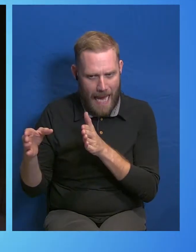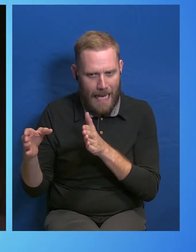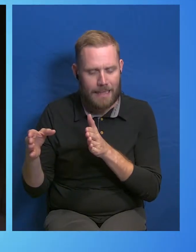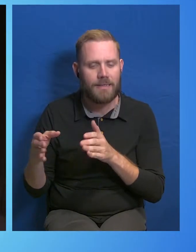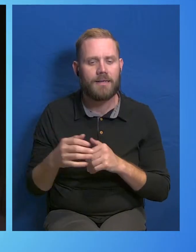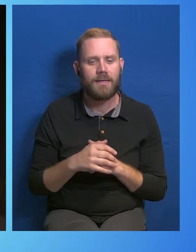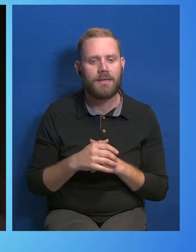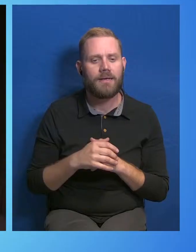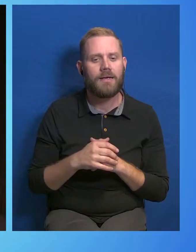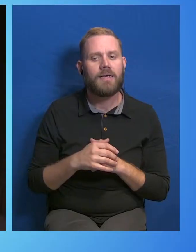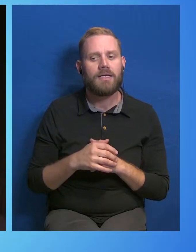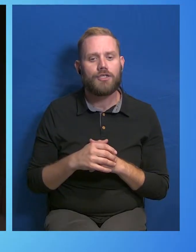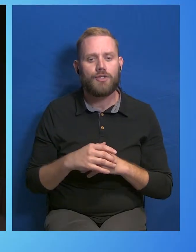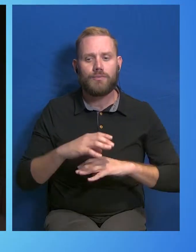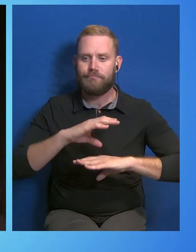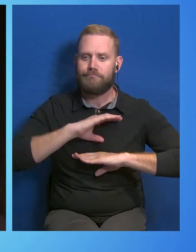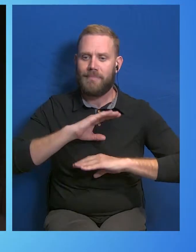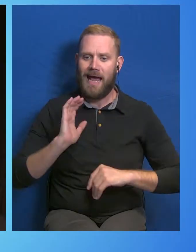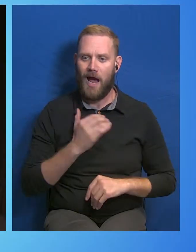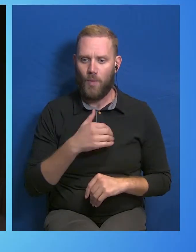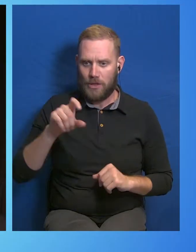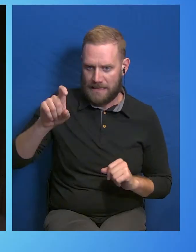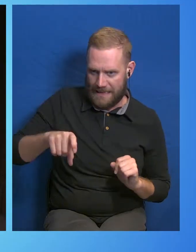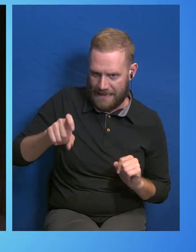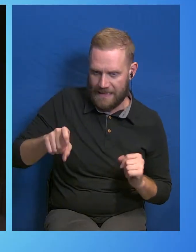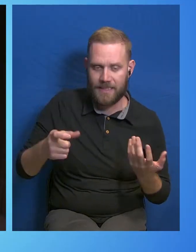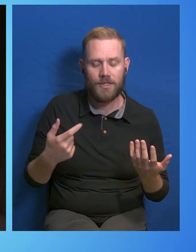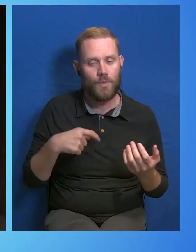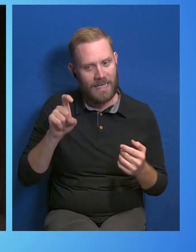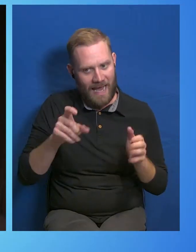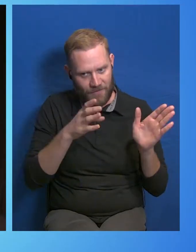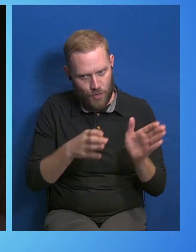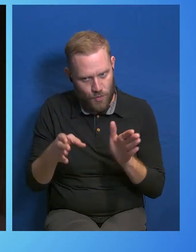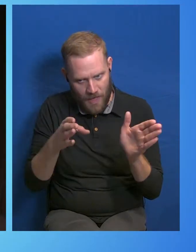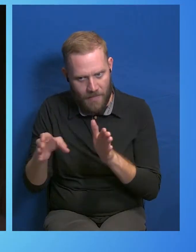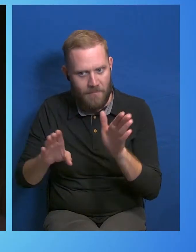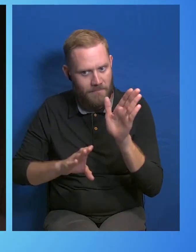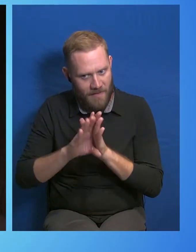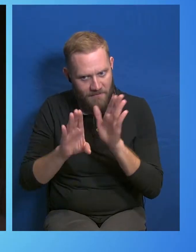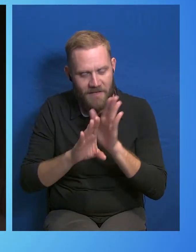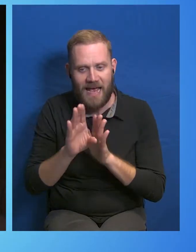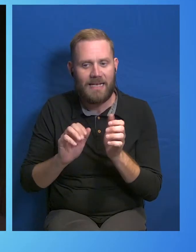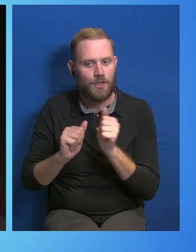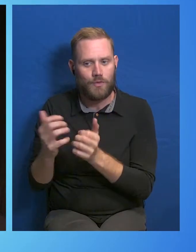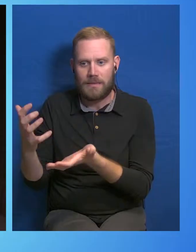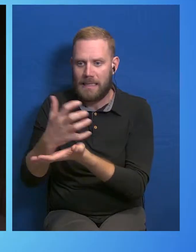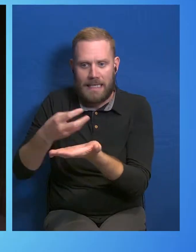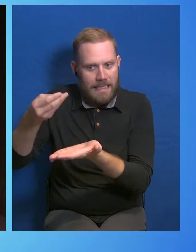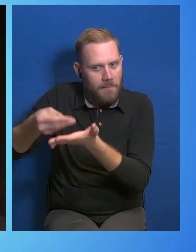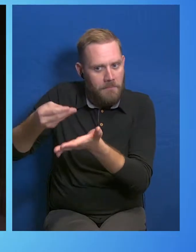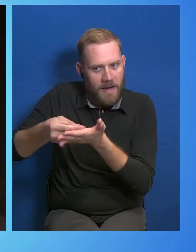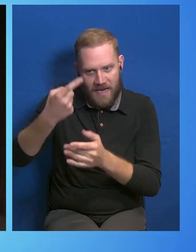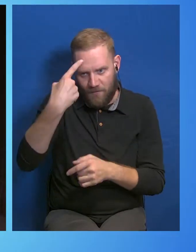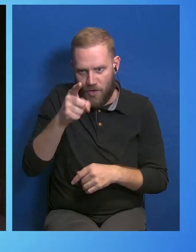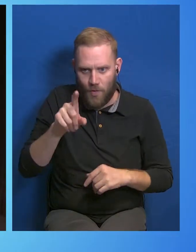capital needs. We have to have a plan for funding those needs.